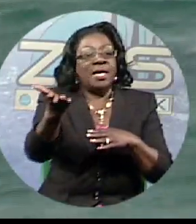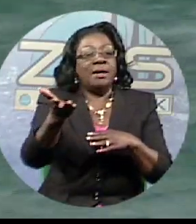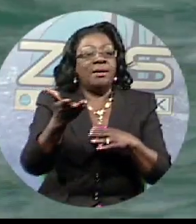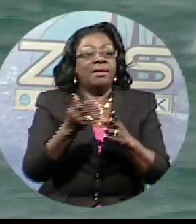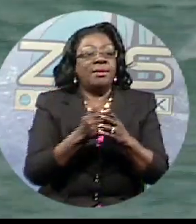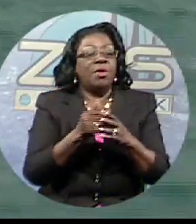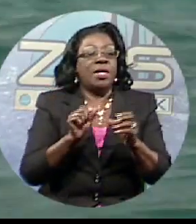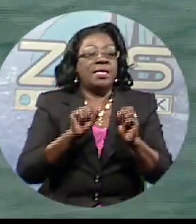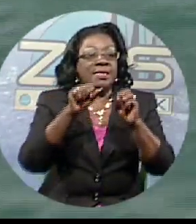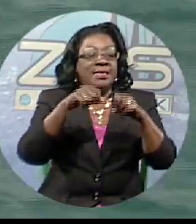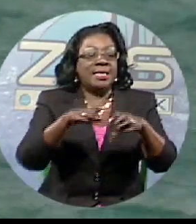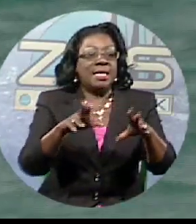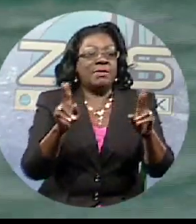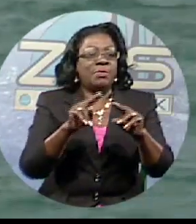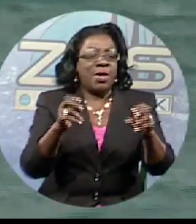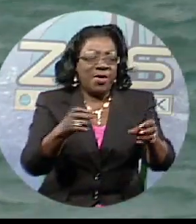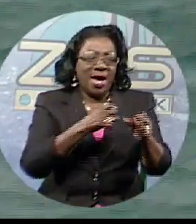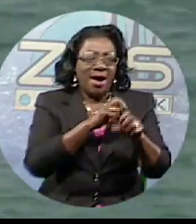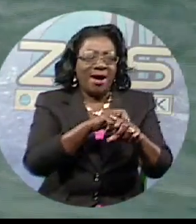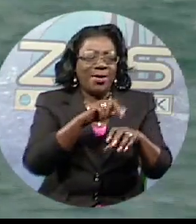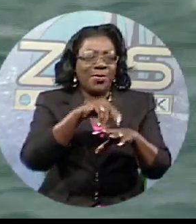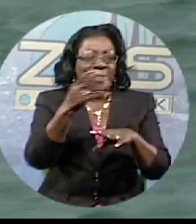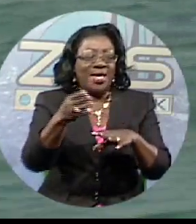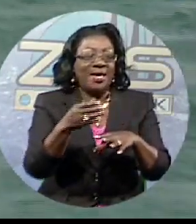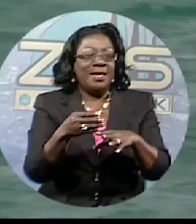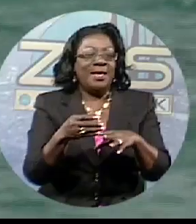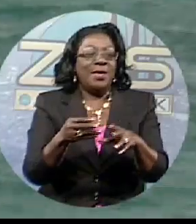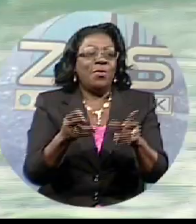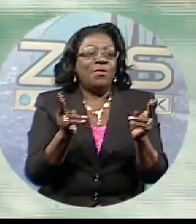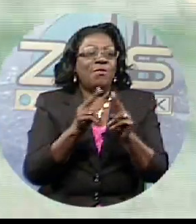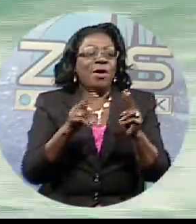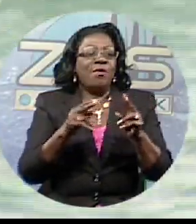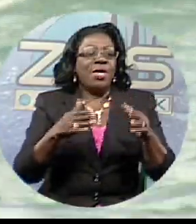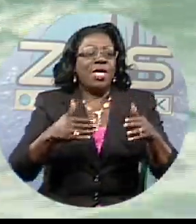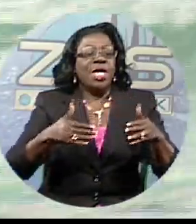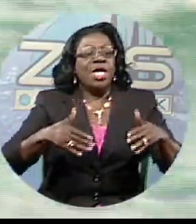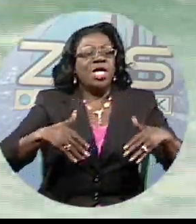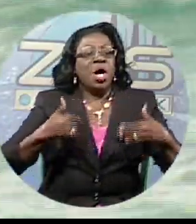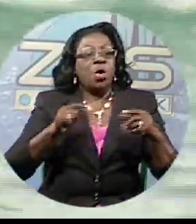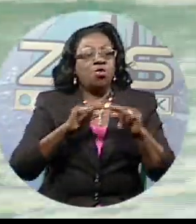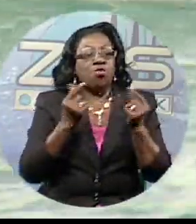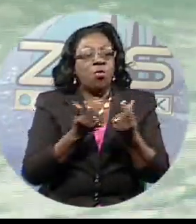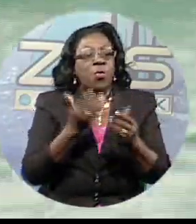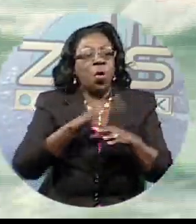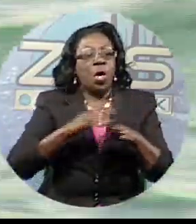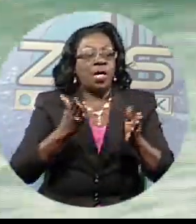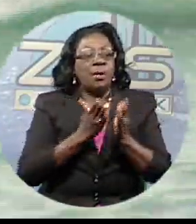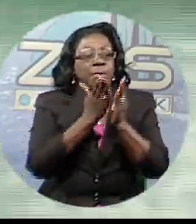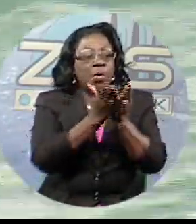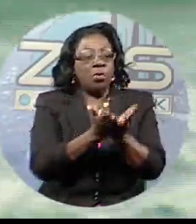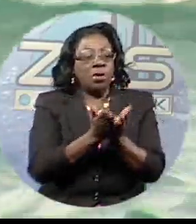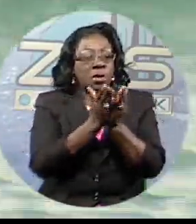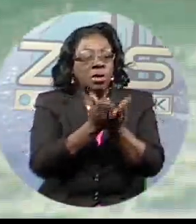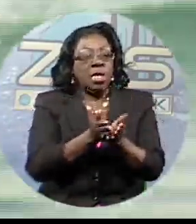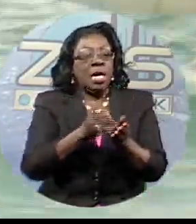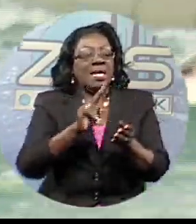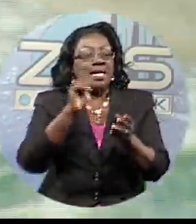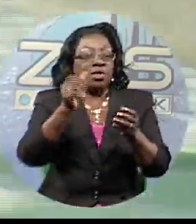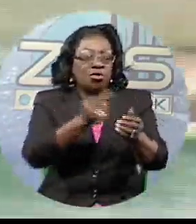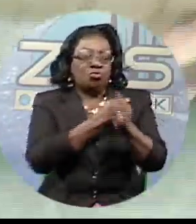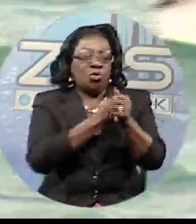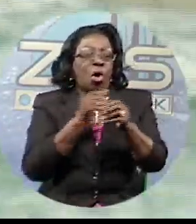these 2 days? It was very tough, very tough. We have a very young crew, there's sometimes fights on the water, and with the high wind,